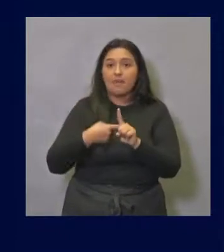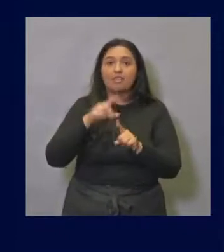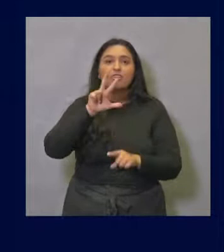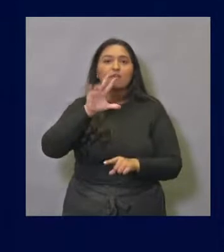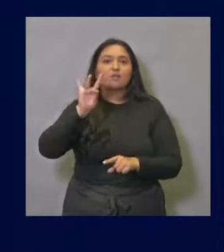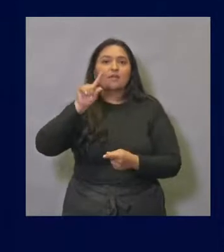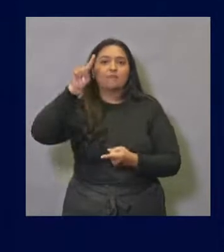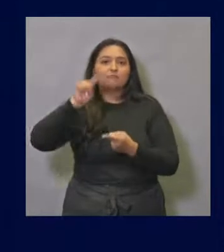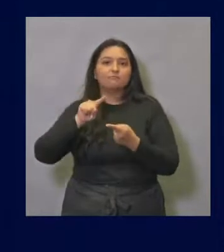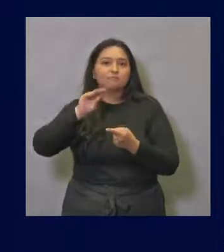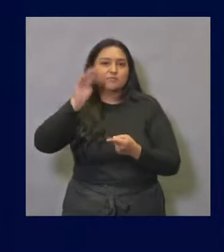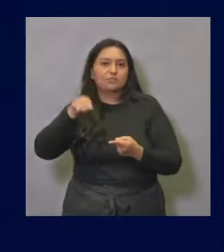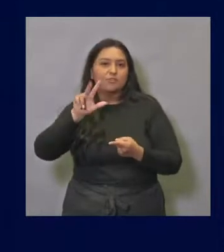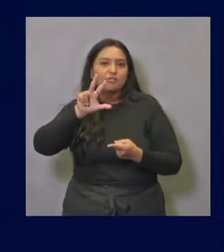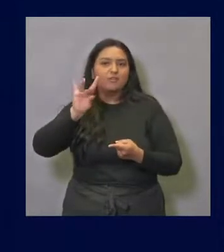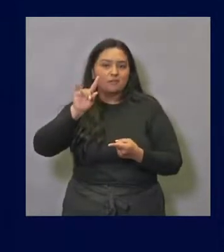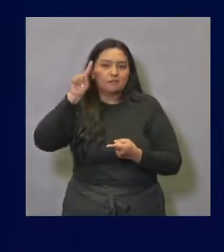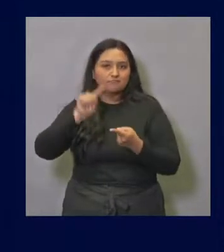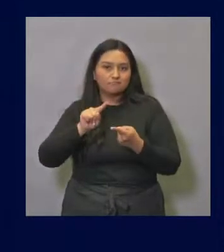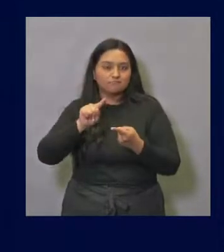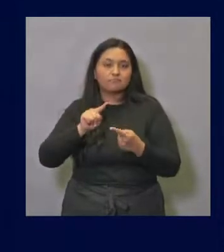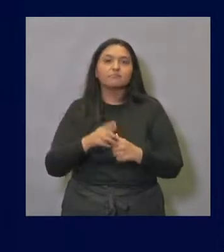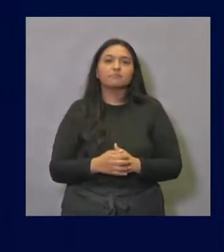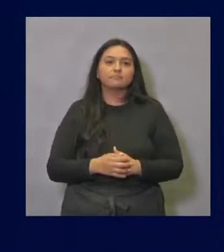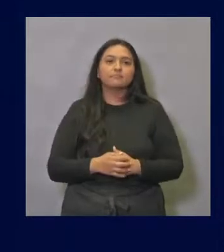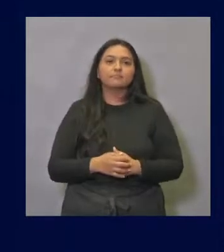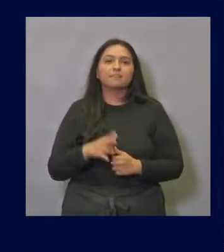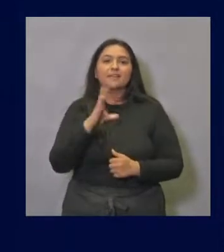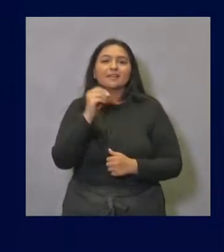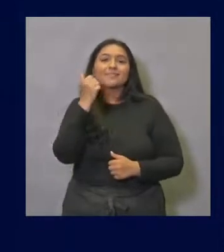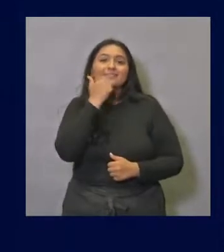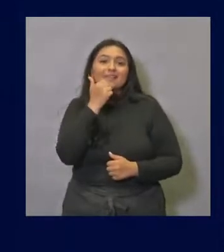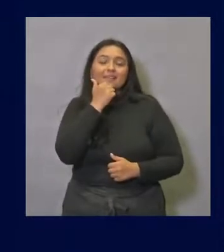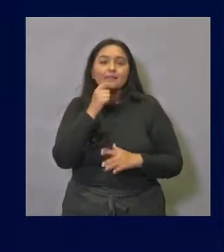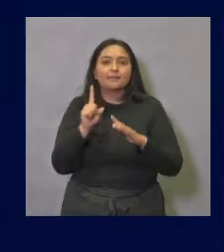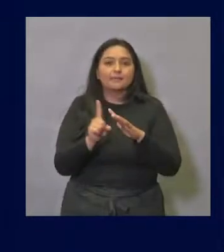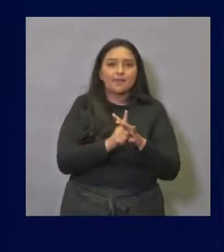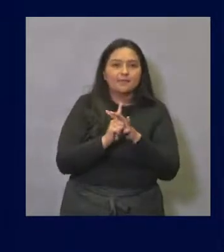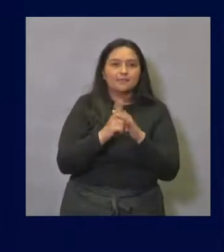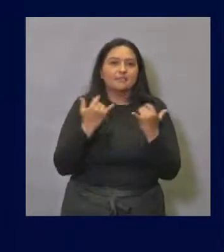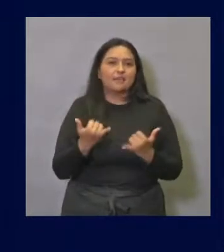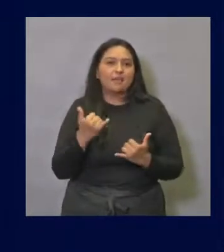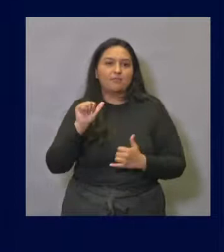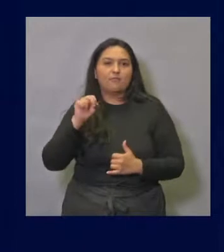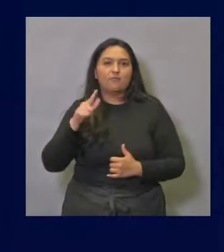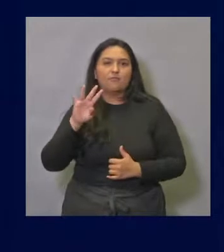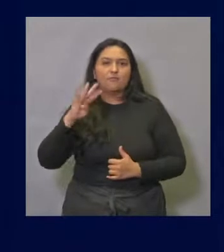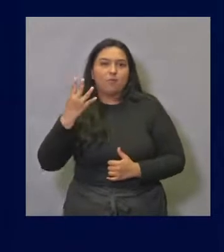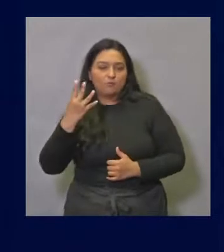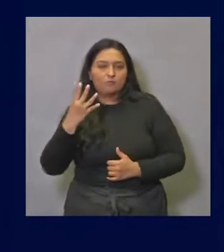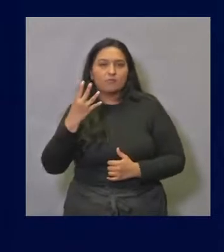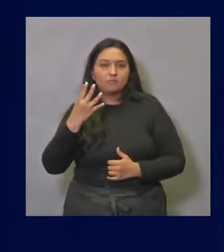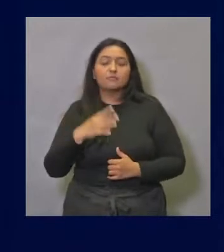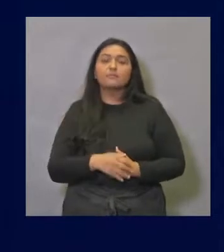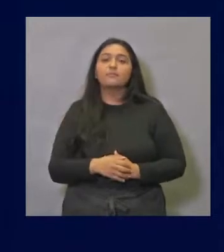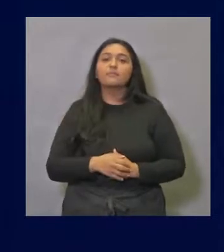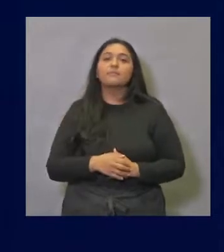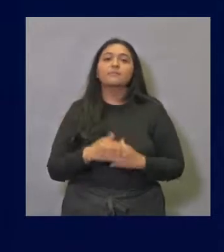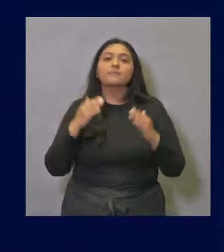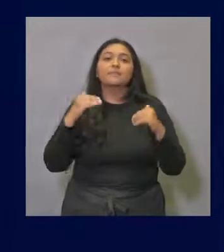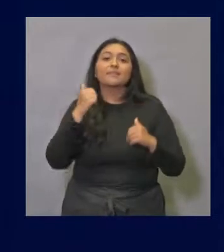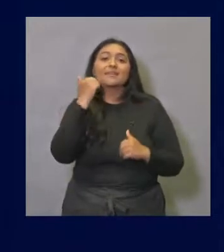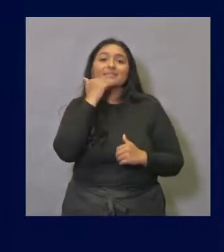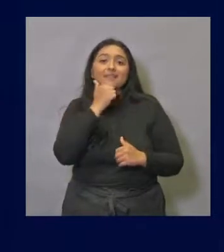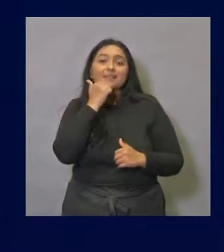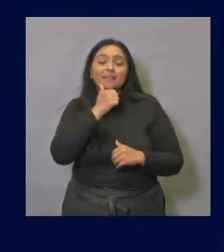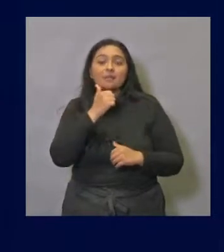cases, falling to the 403 daily cases we reported now for April 4th. Daily hospitalizations has seen a